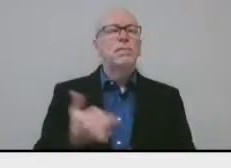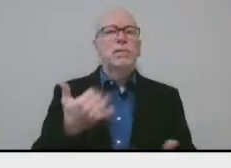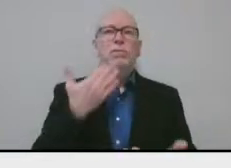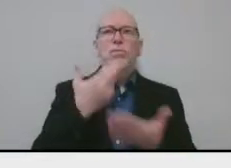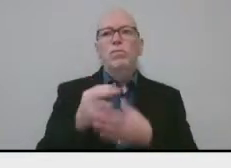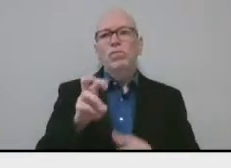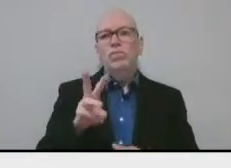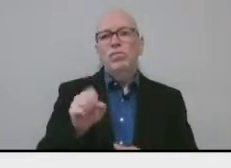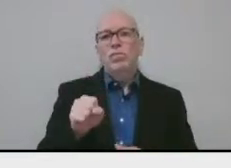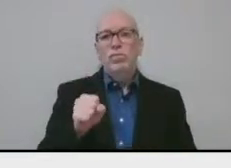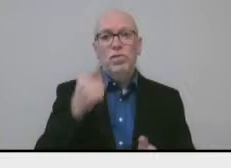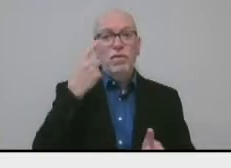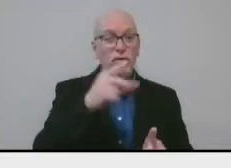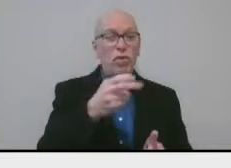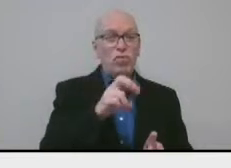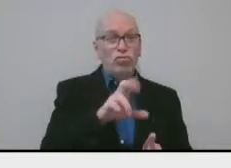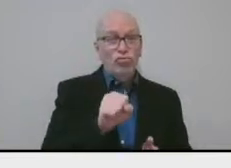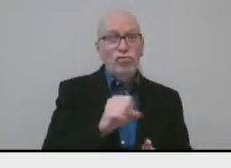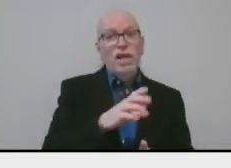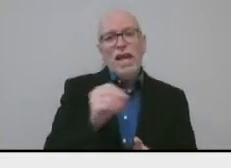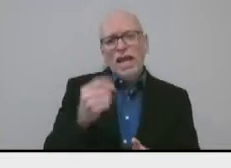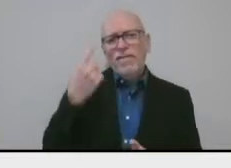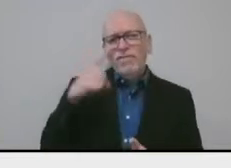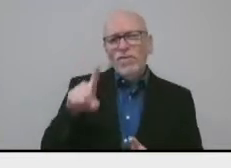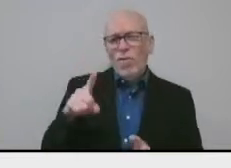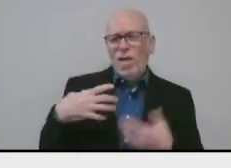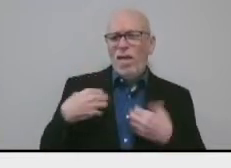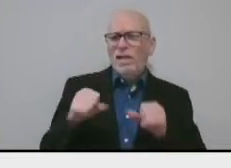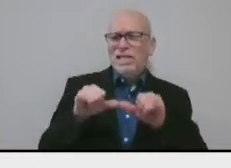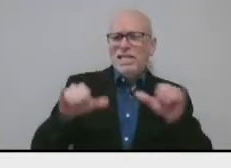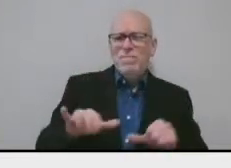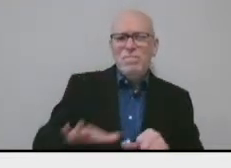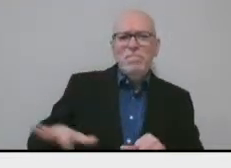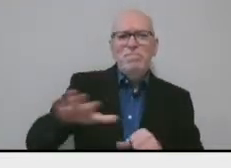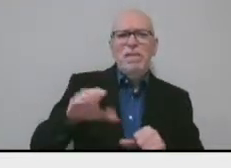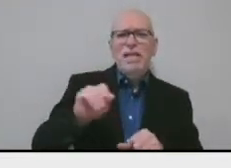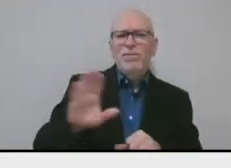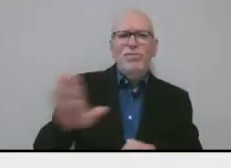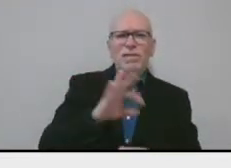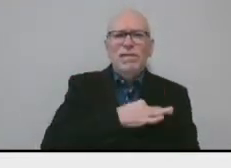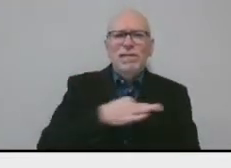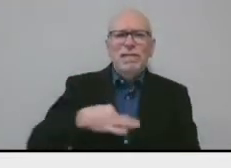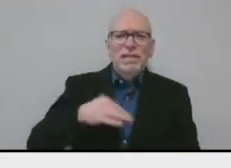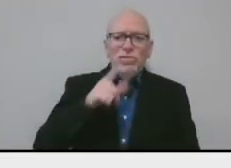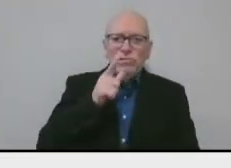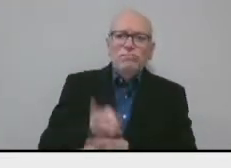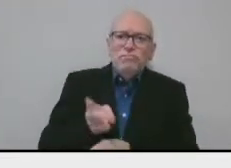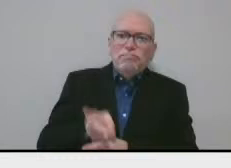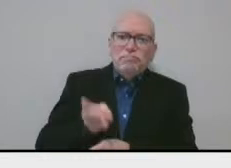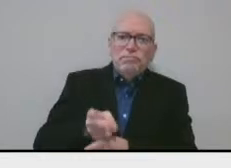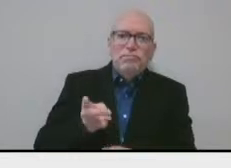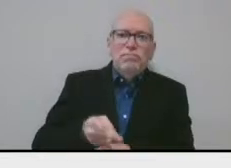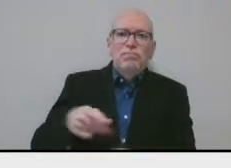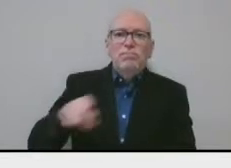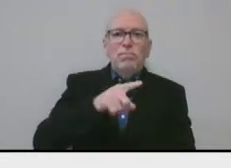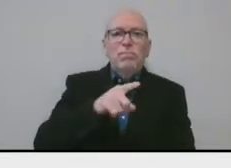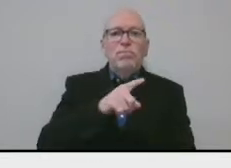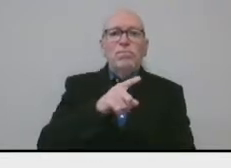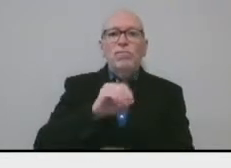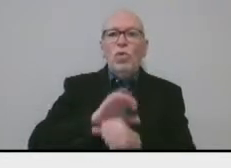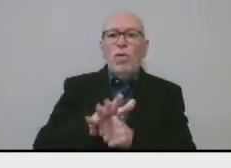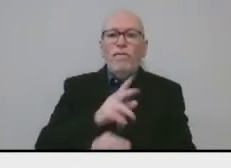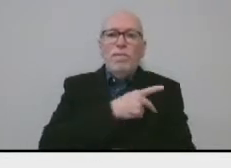for Hoosiers, but also for our healthcare systems and their dedicated staff who have been caring for COVID patients for nearly a year